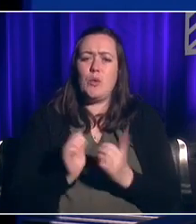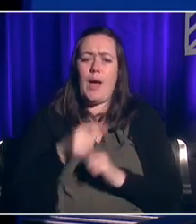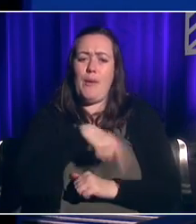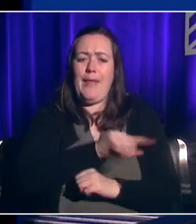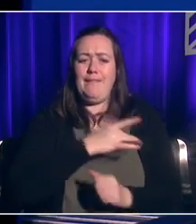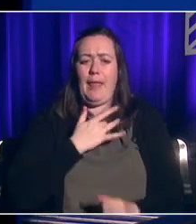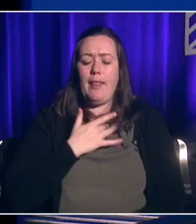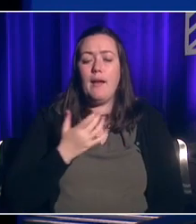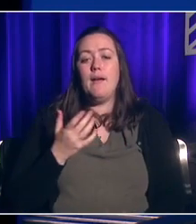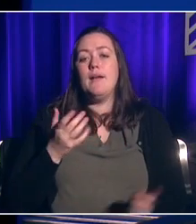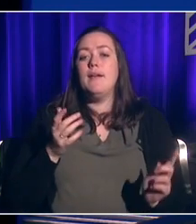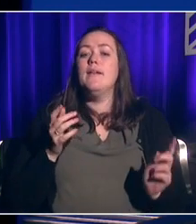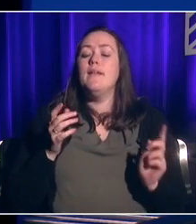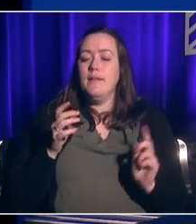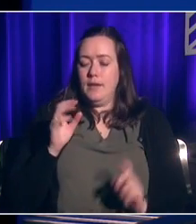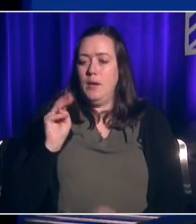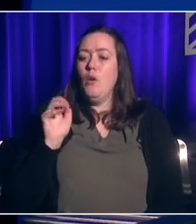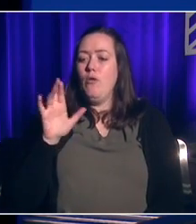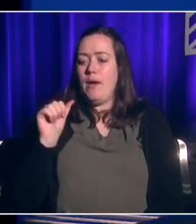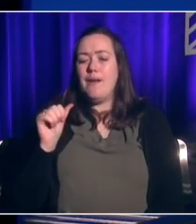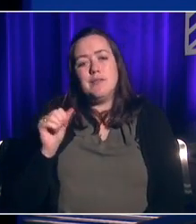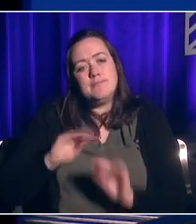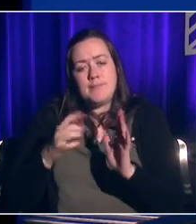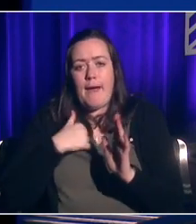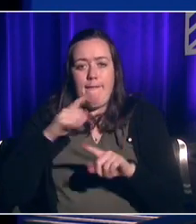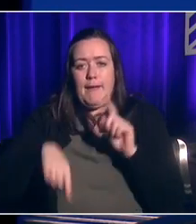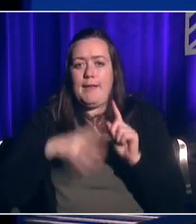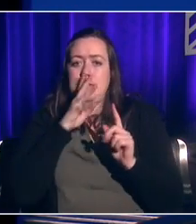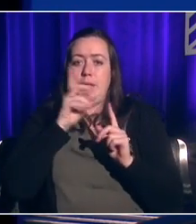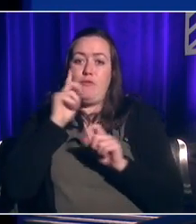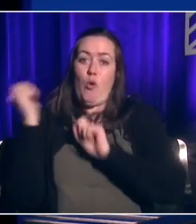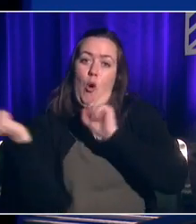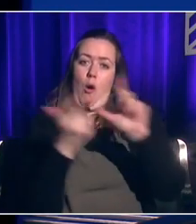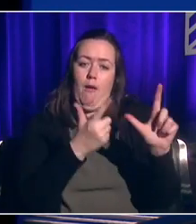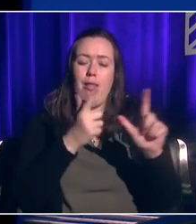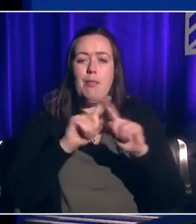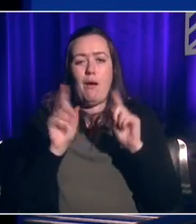all people of color that way. But I think that for the most part, I think that